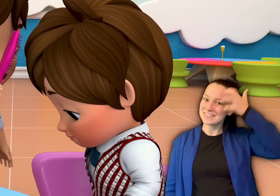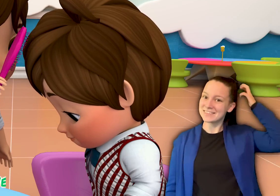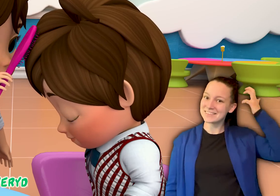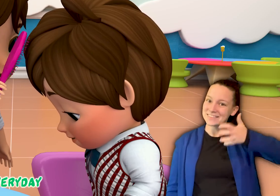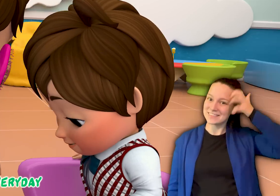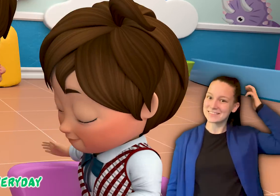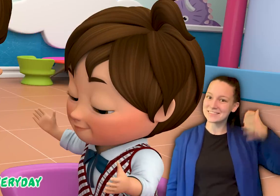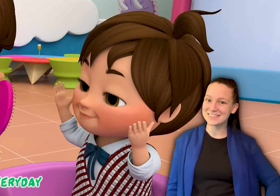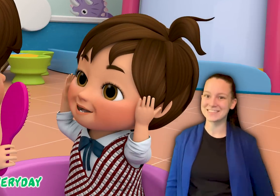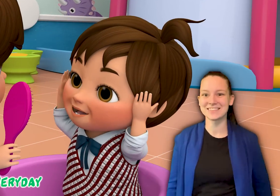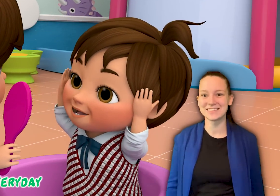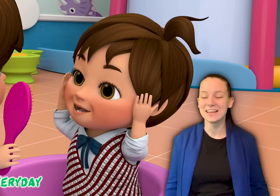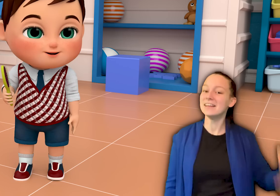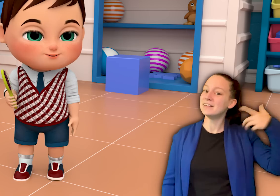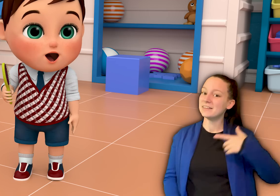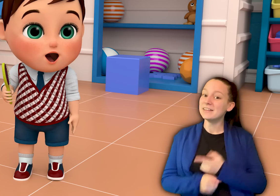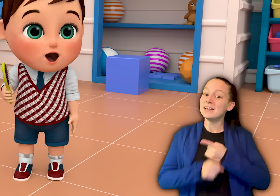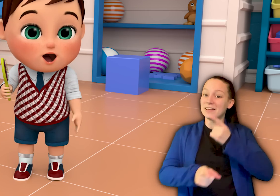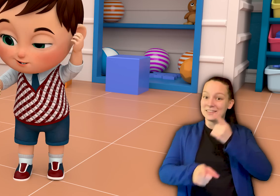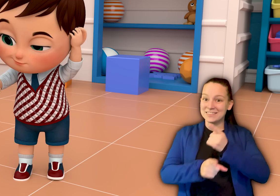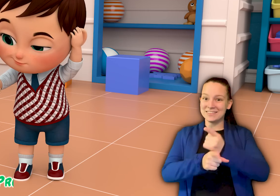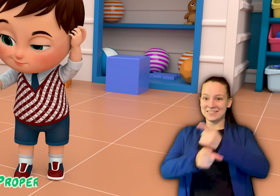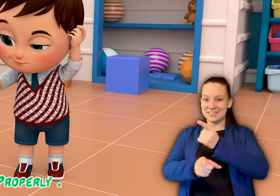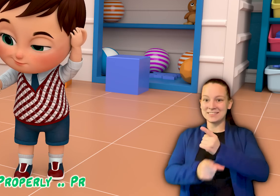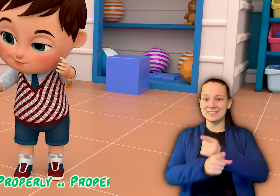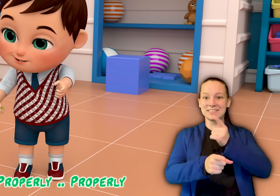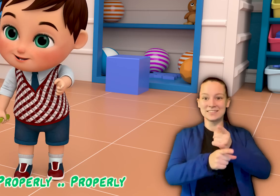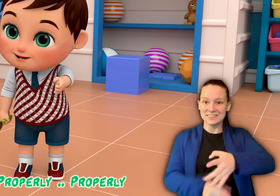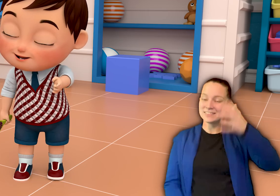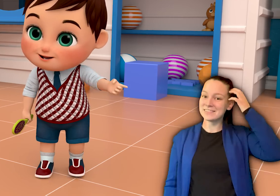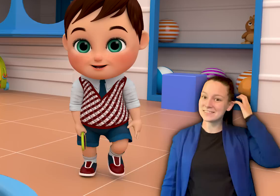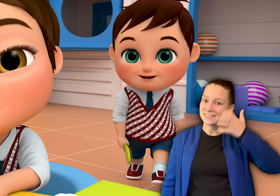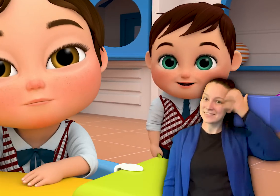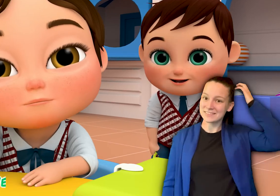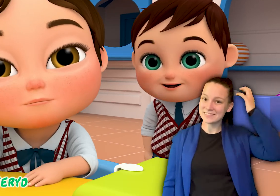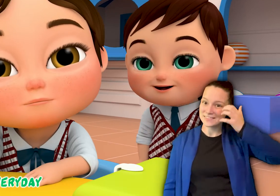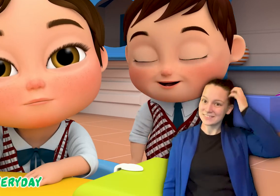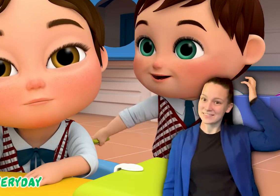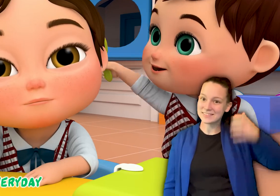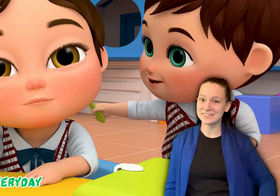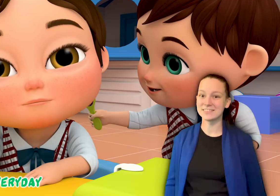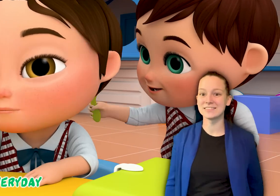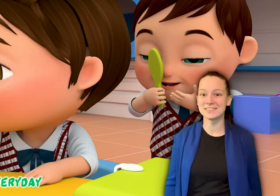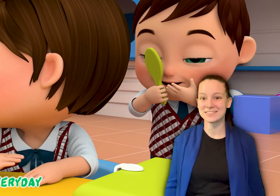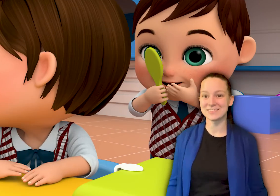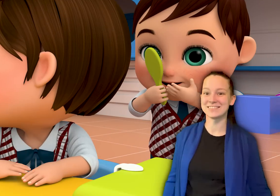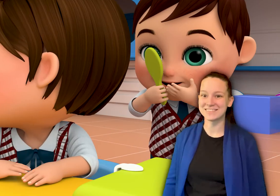comb it every day properly properly properly properly comb it every